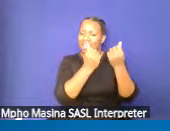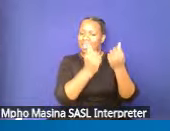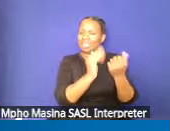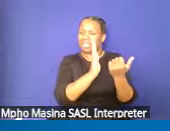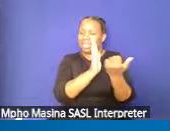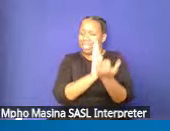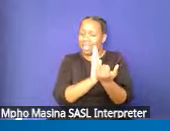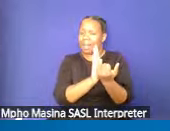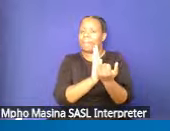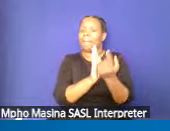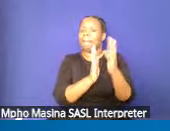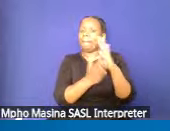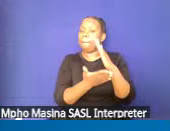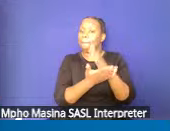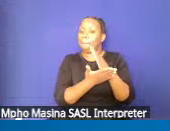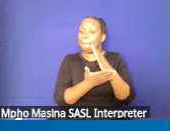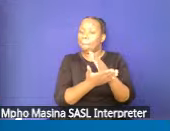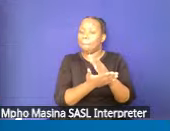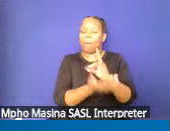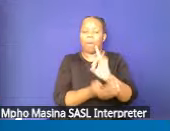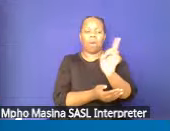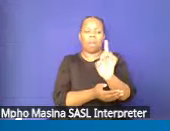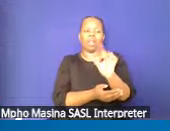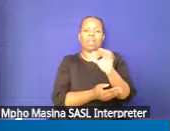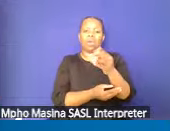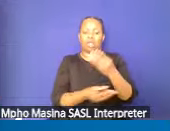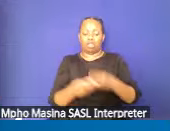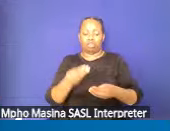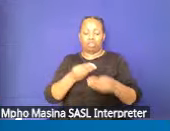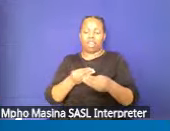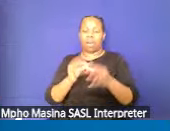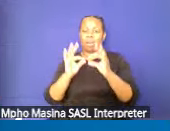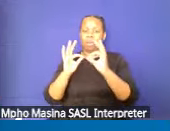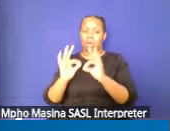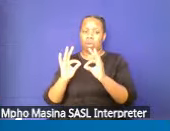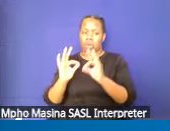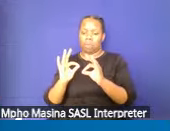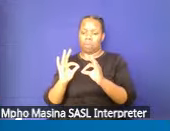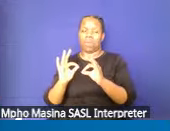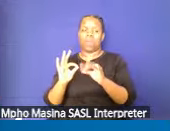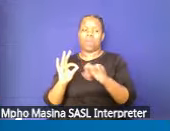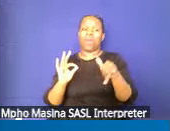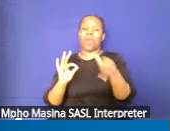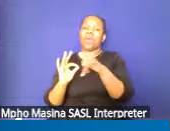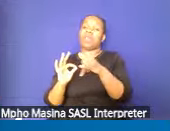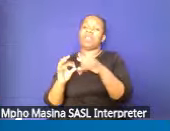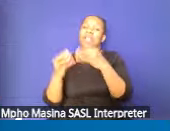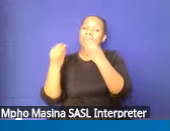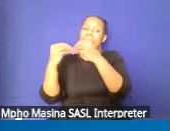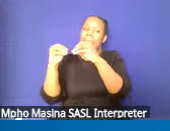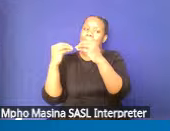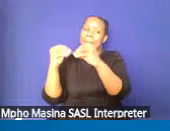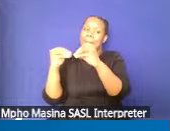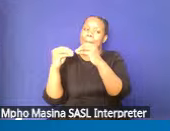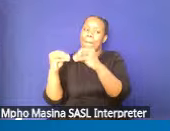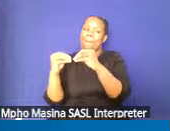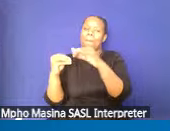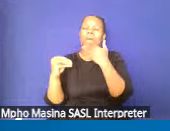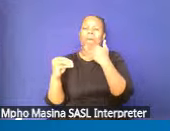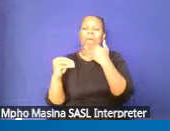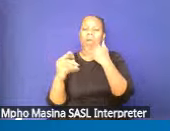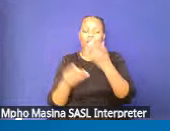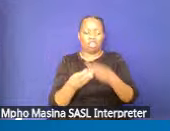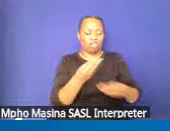making sure that we're not trading recklessly or with entities that are trading recklessly. So